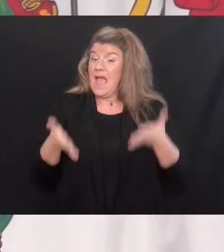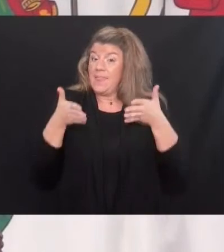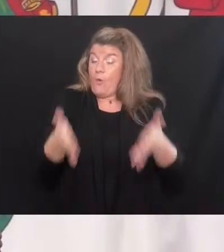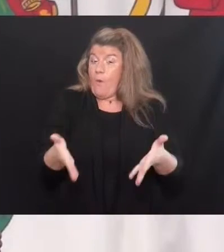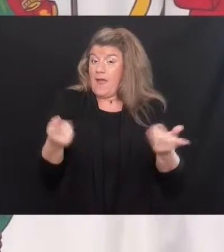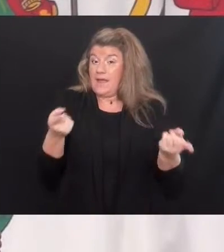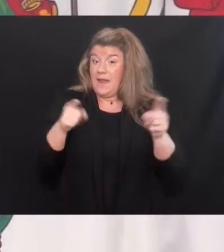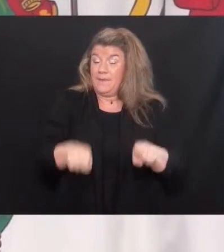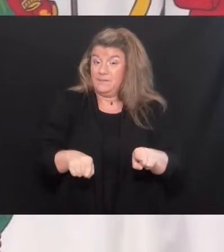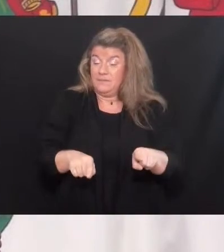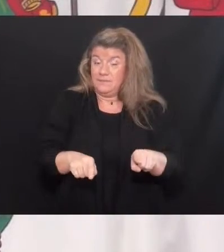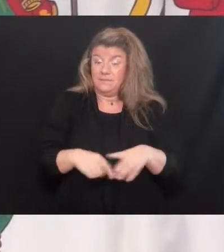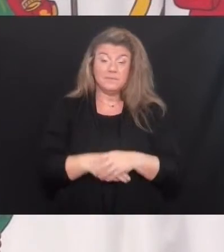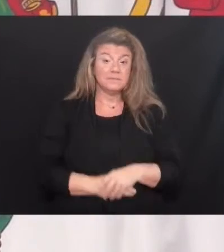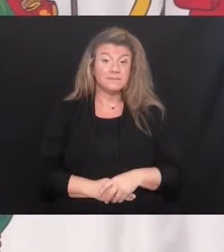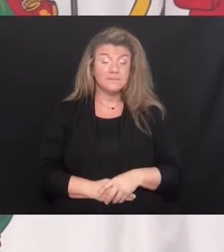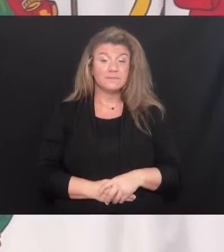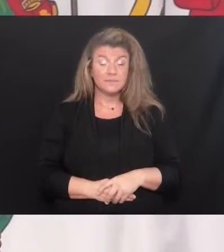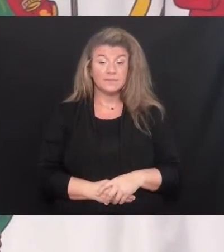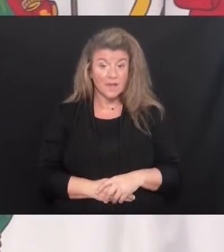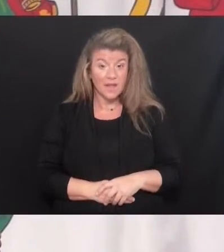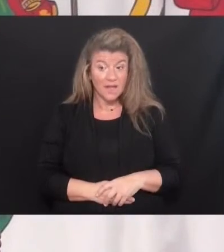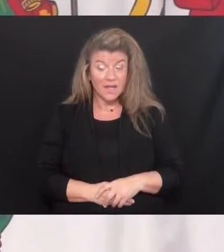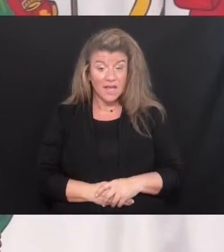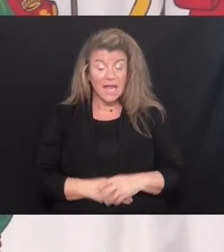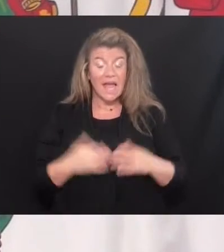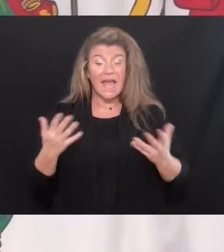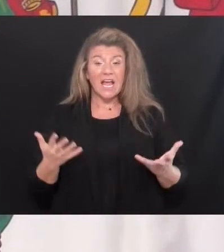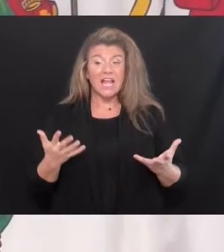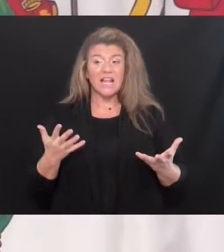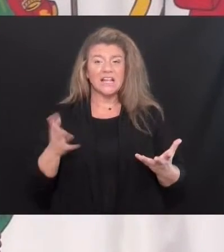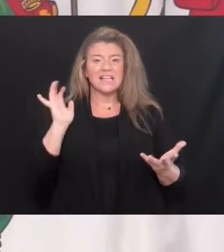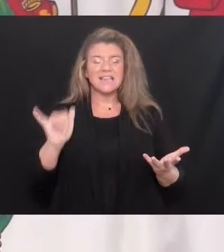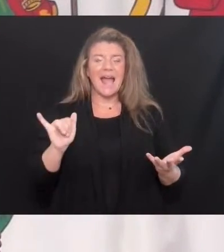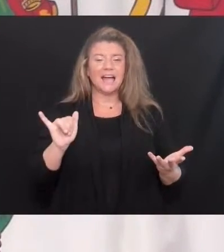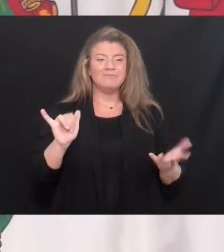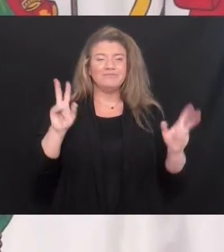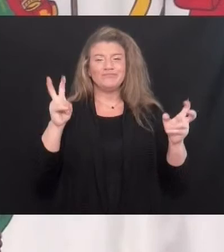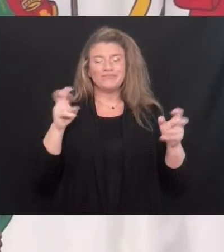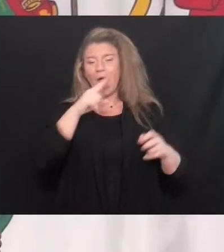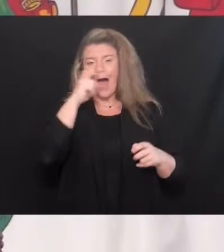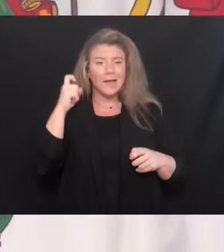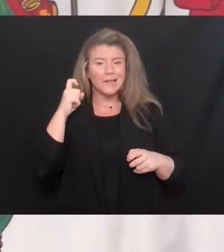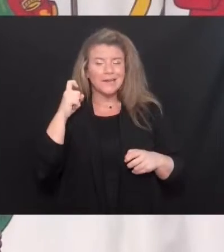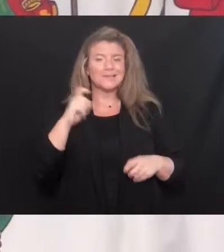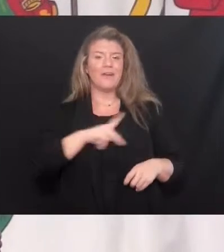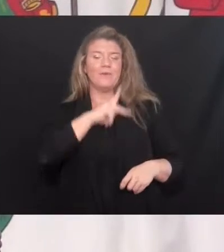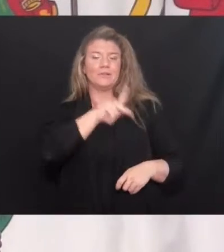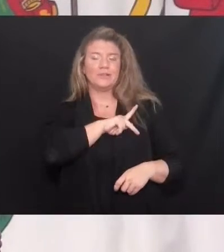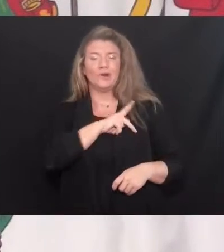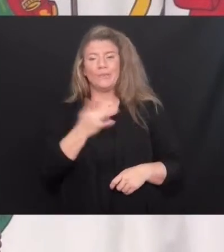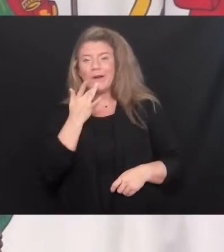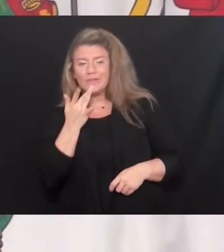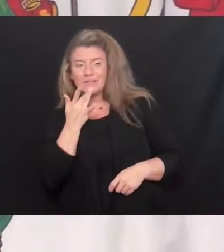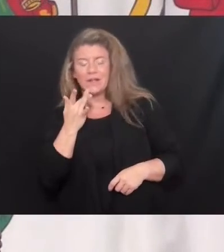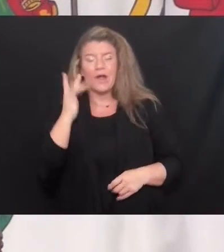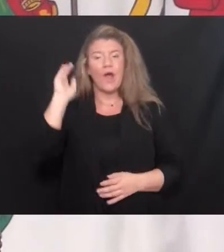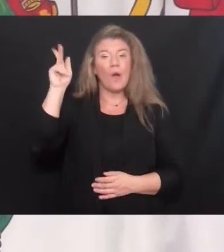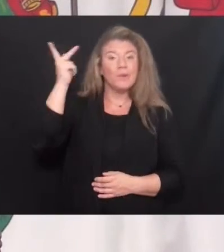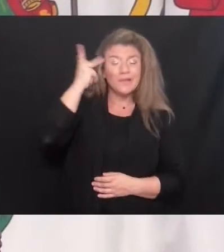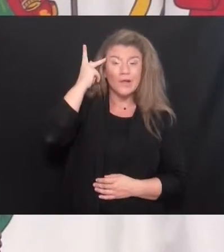came down, you know, it came down with just that ugliness of personal preference or political